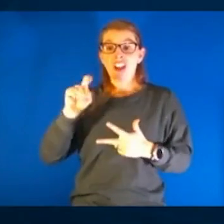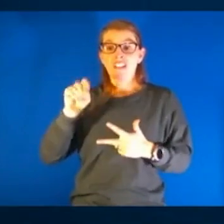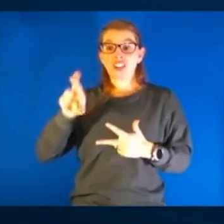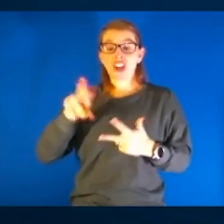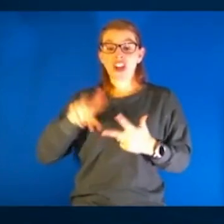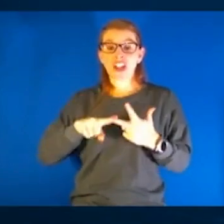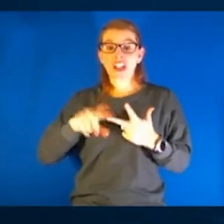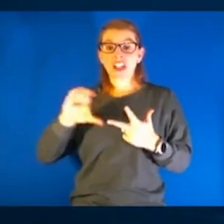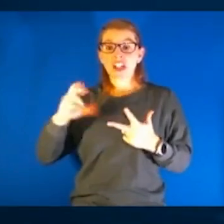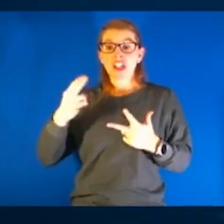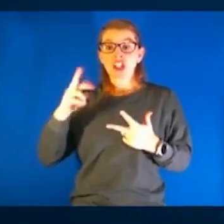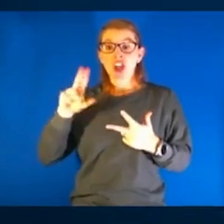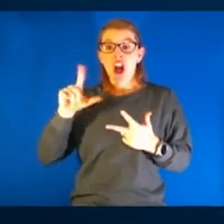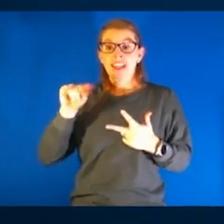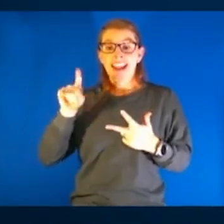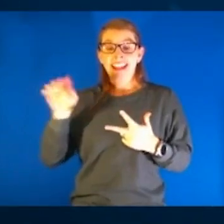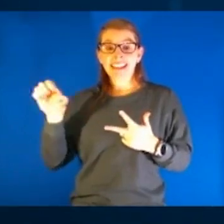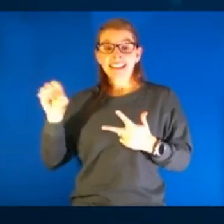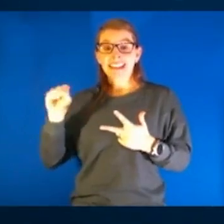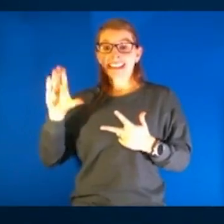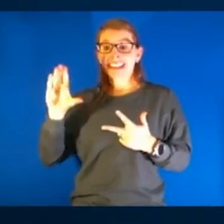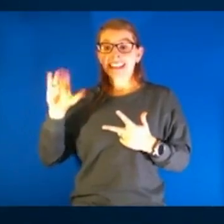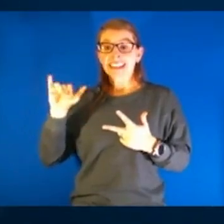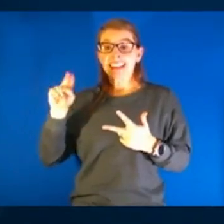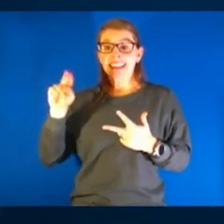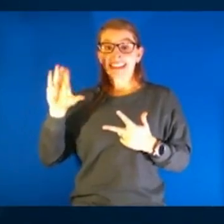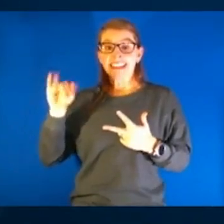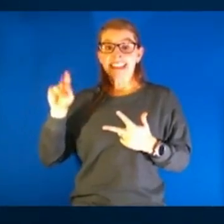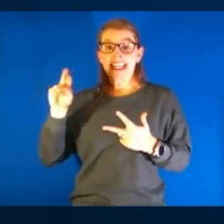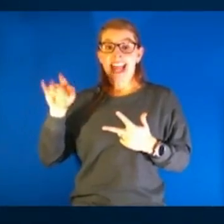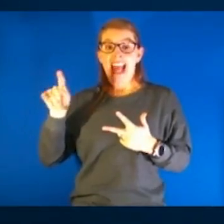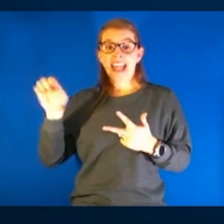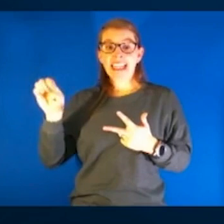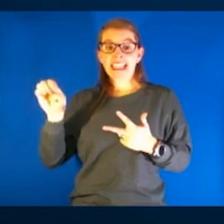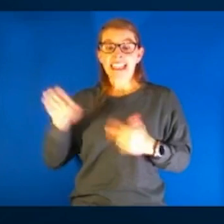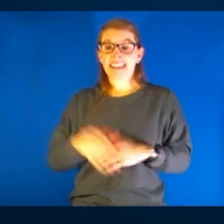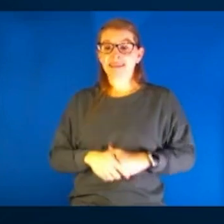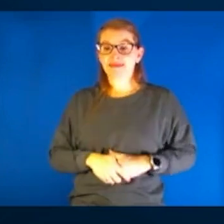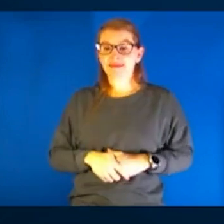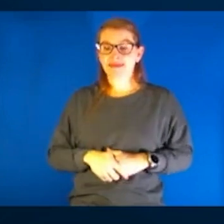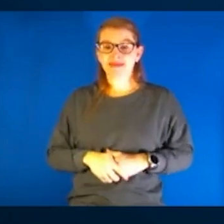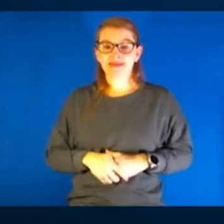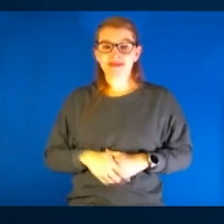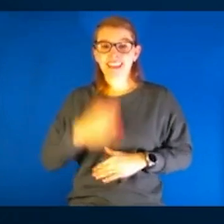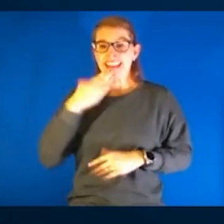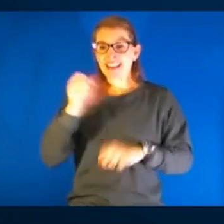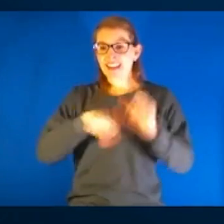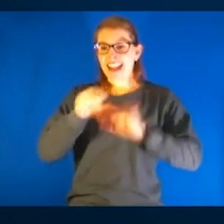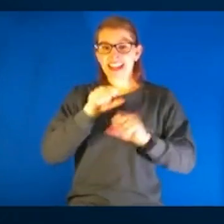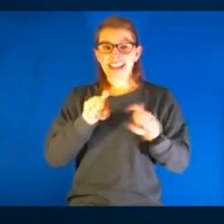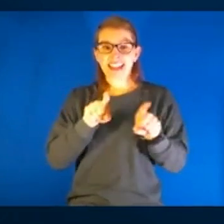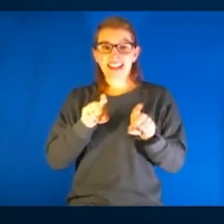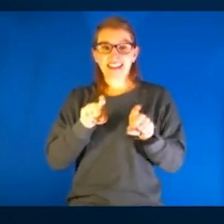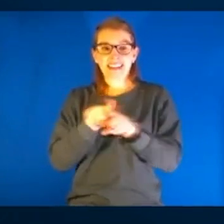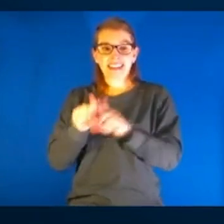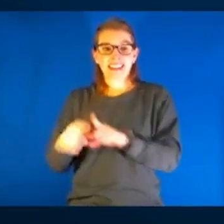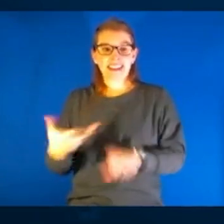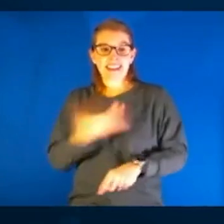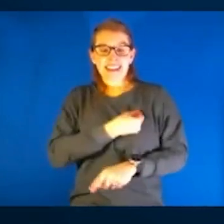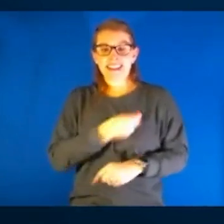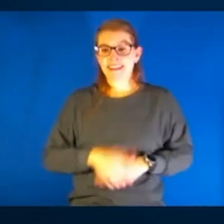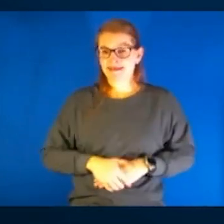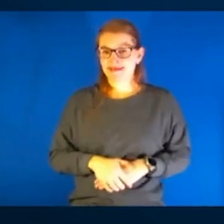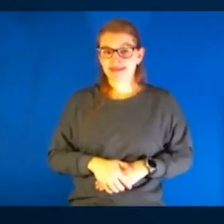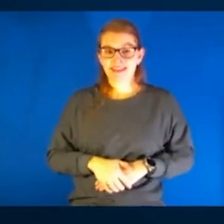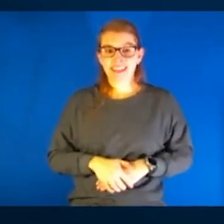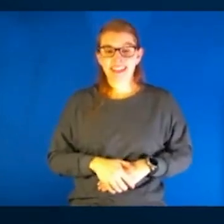Cincinnati. So they even had special shirts made for this. Thanks, science, and they're vaccinated. So a kind of a big event. I love it when parents and